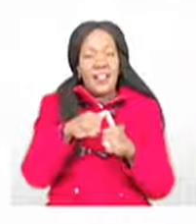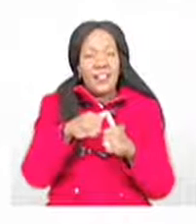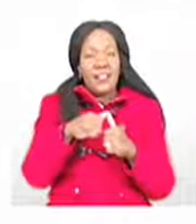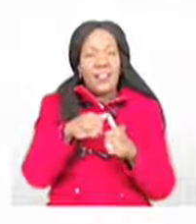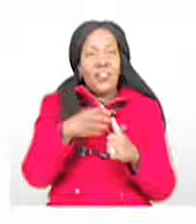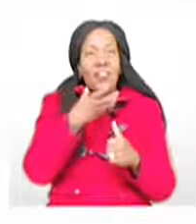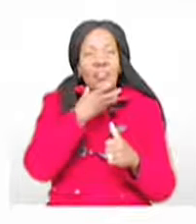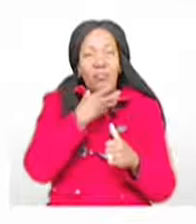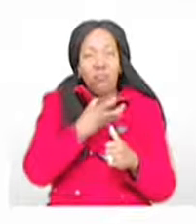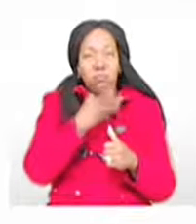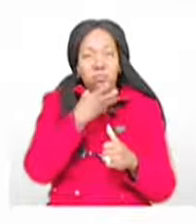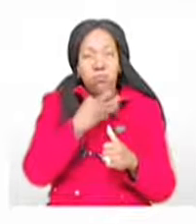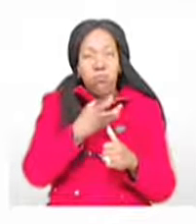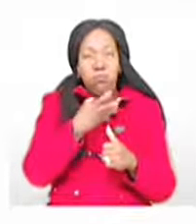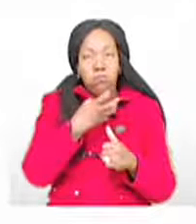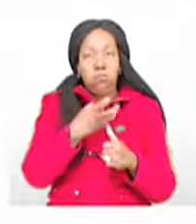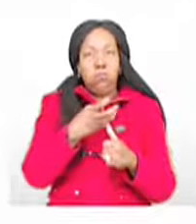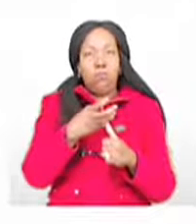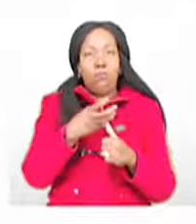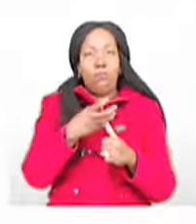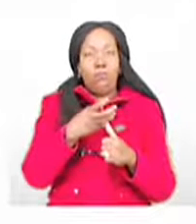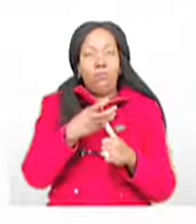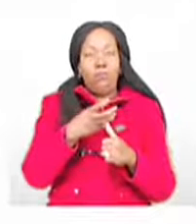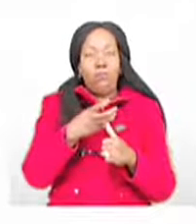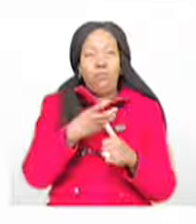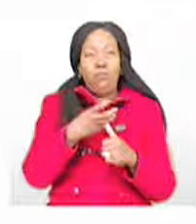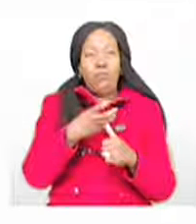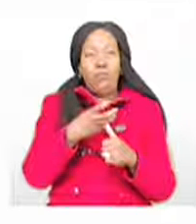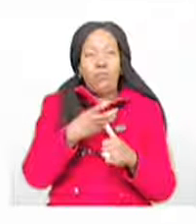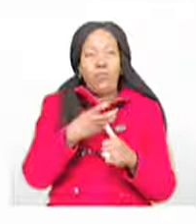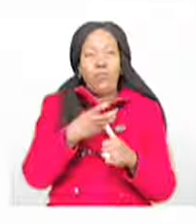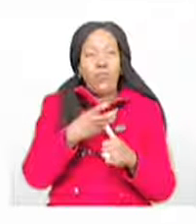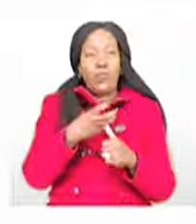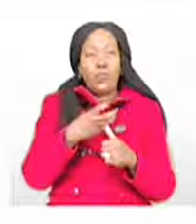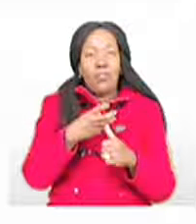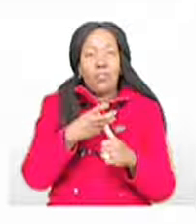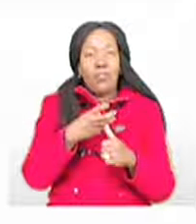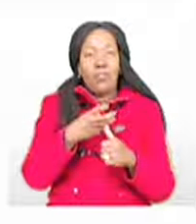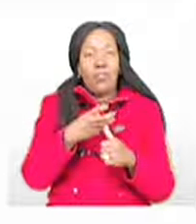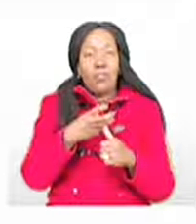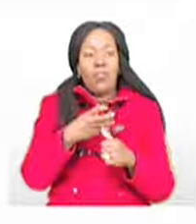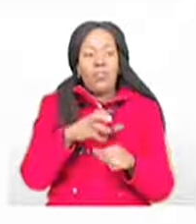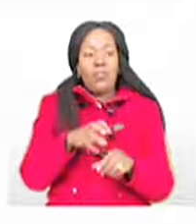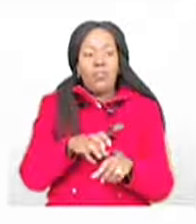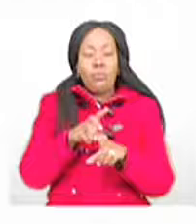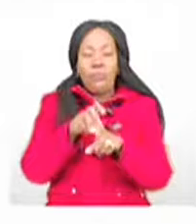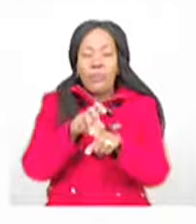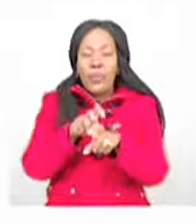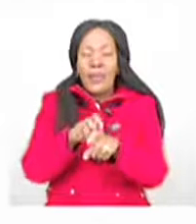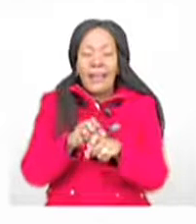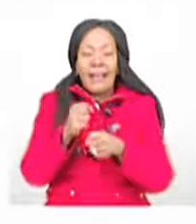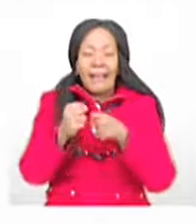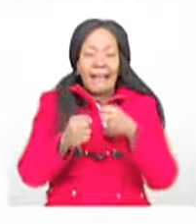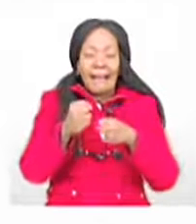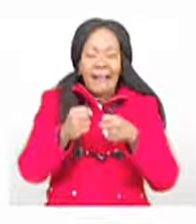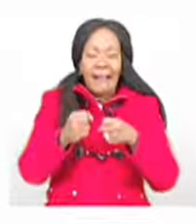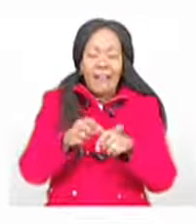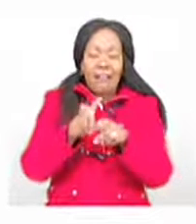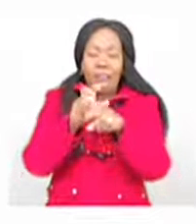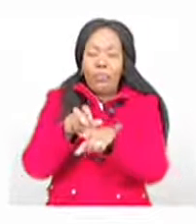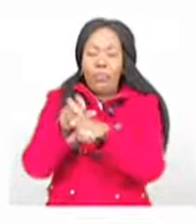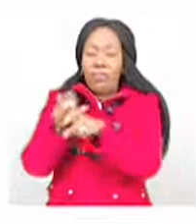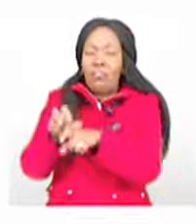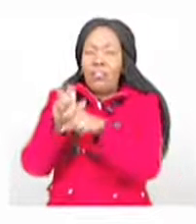frog will definitely run after the fly to catch